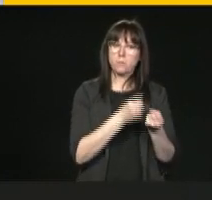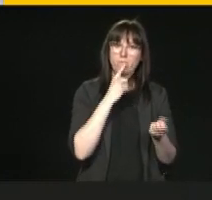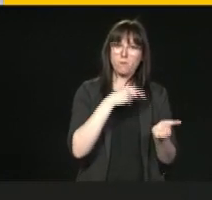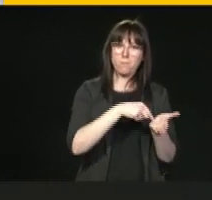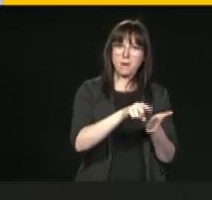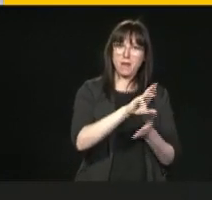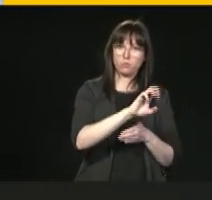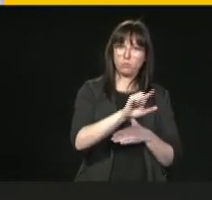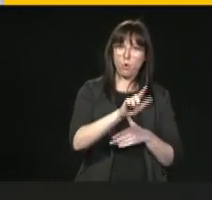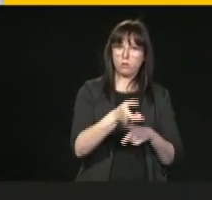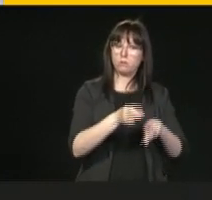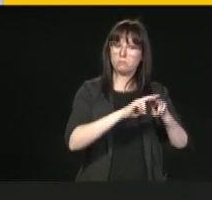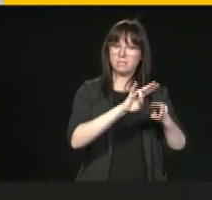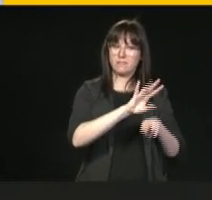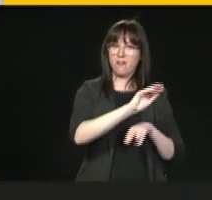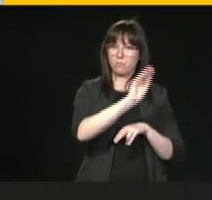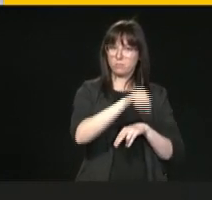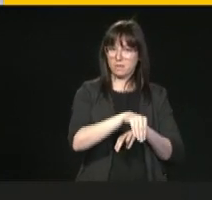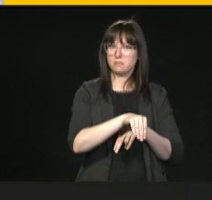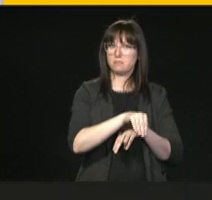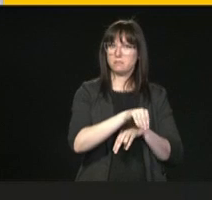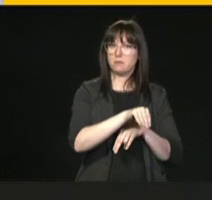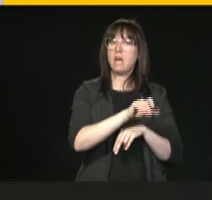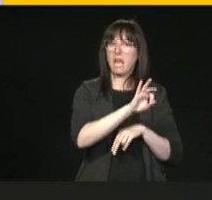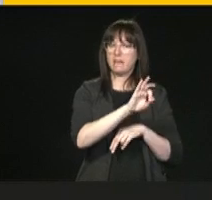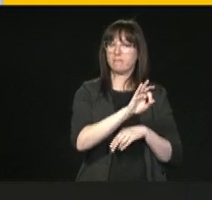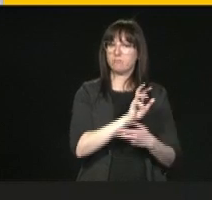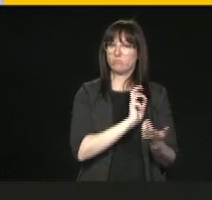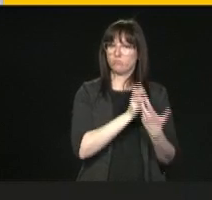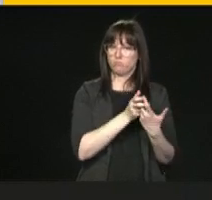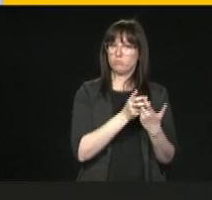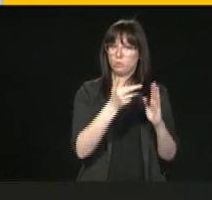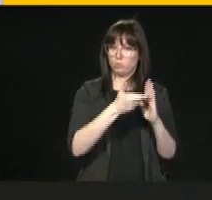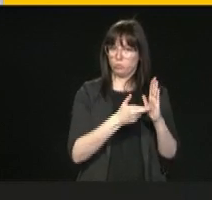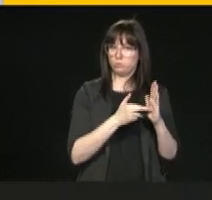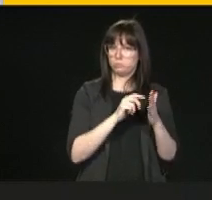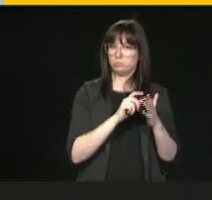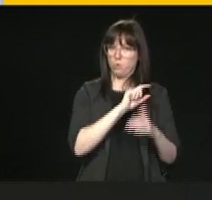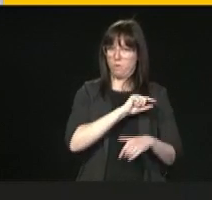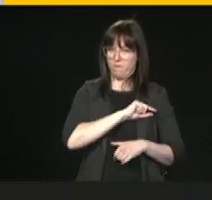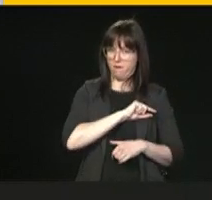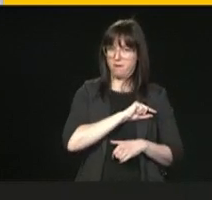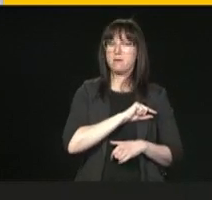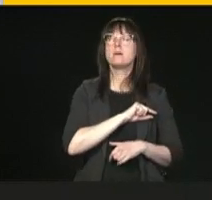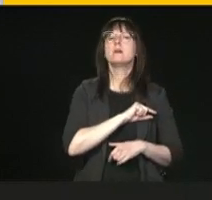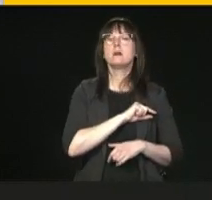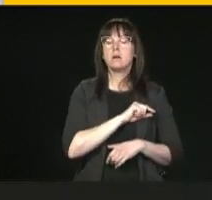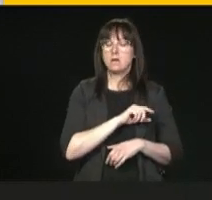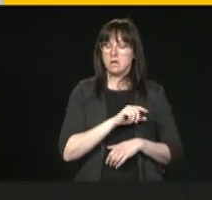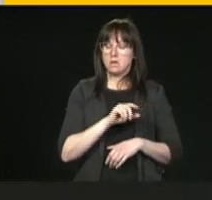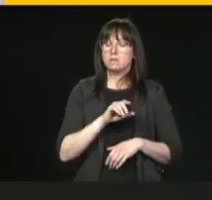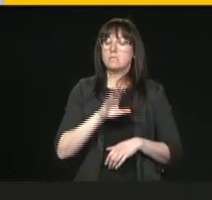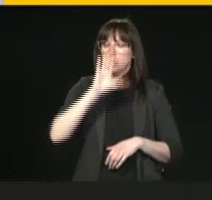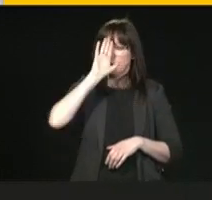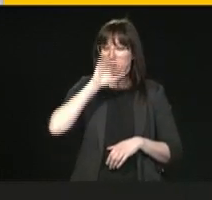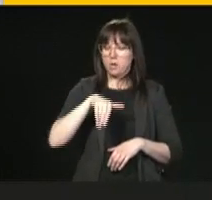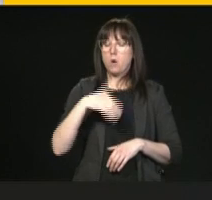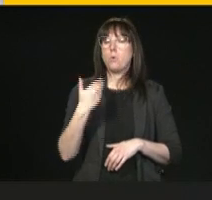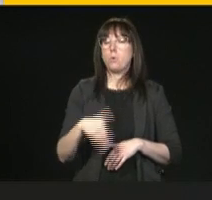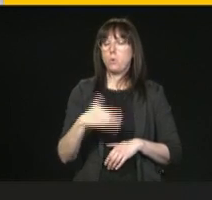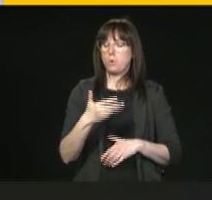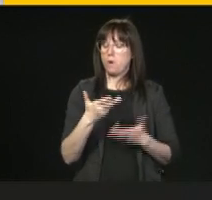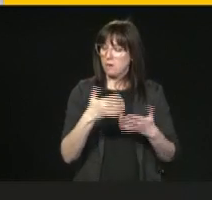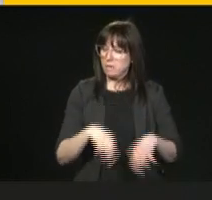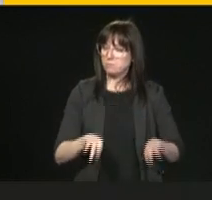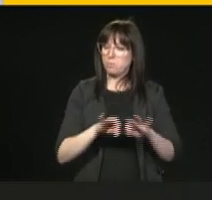to 75% for qualifying businesses. We know that this is going to be a significant measure of